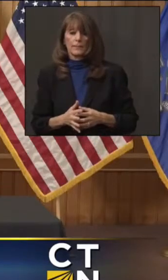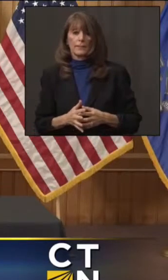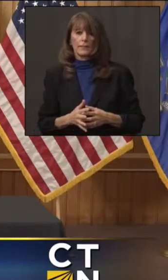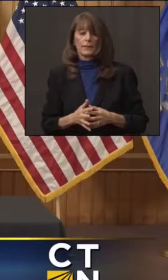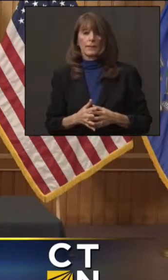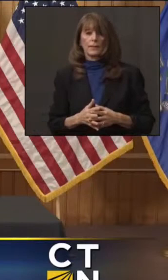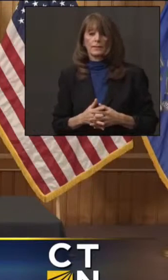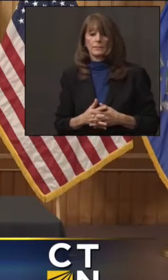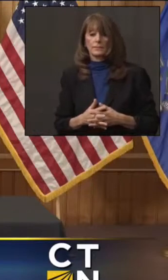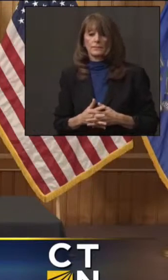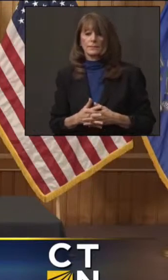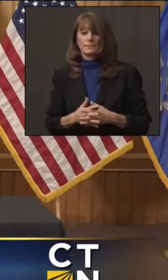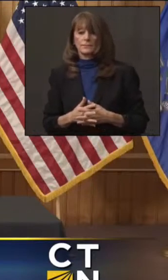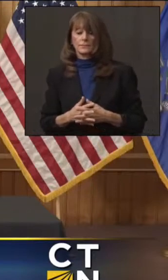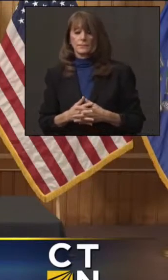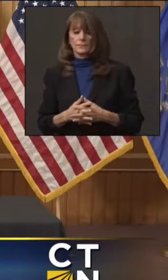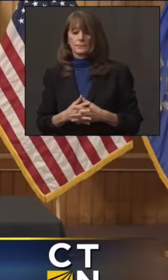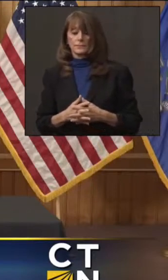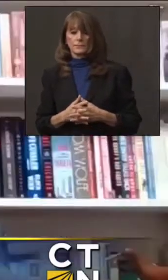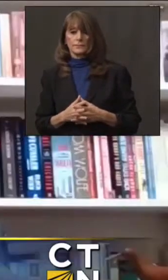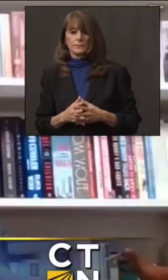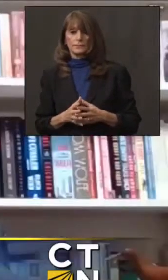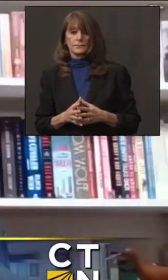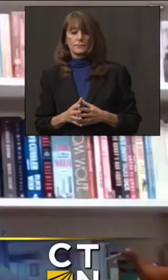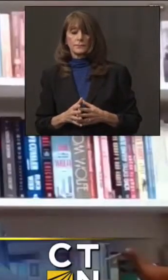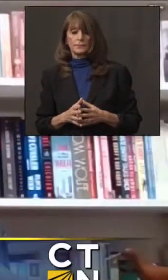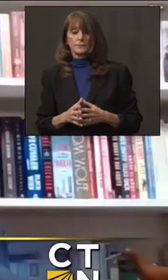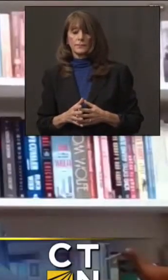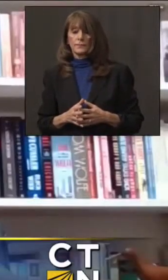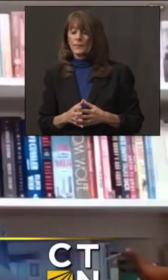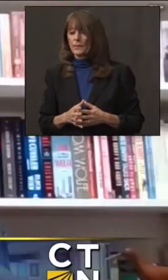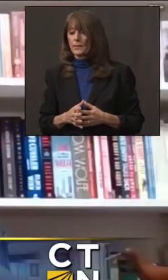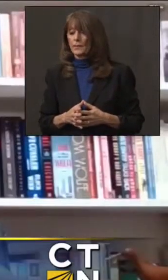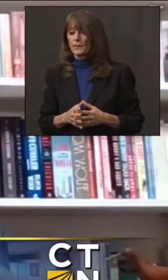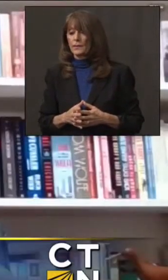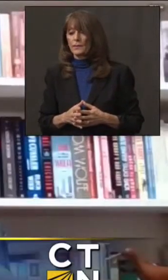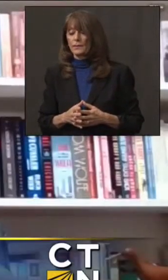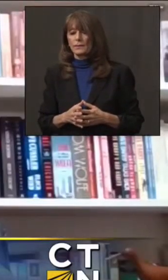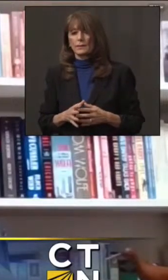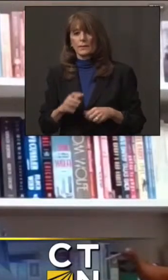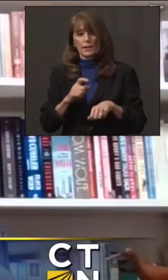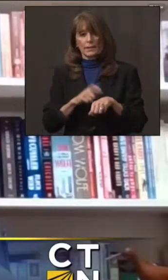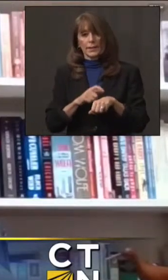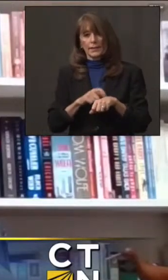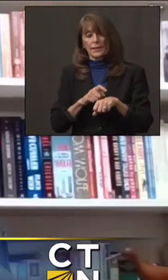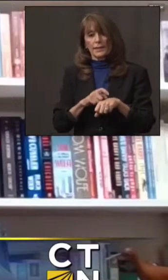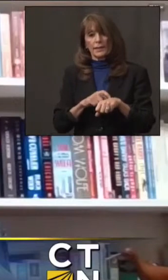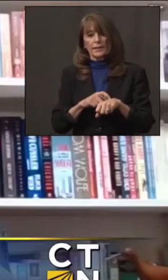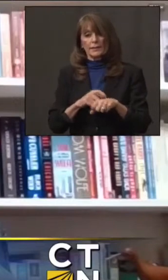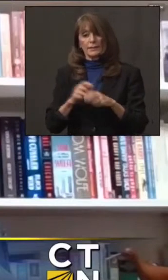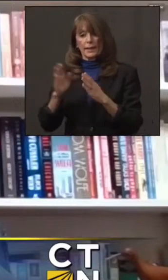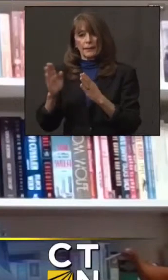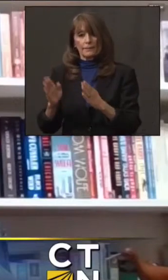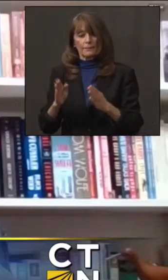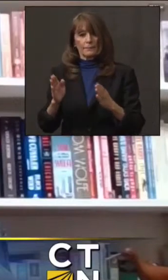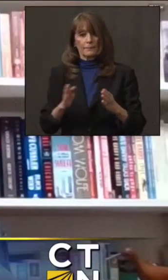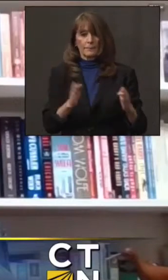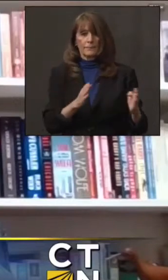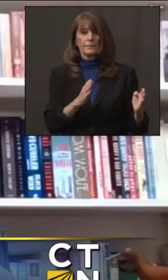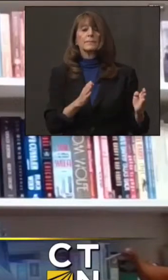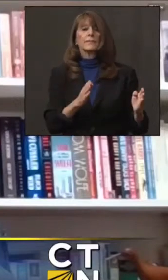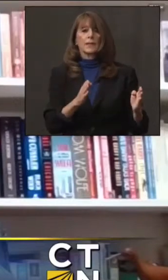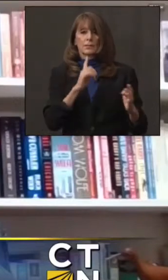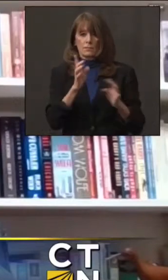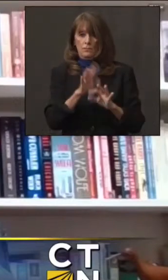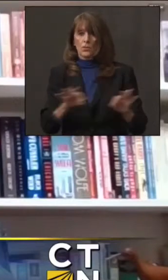So, yes, the timeframes here are by necessity very compressed.